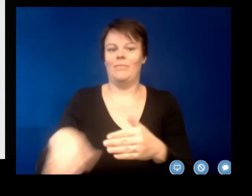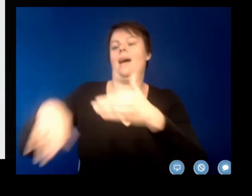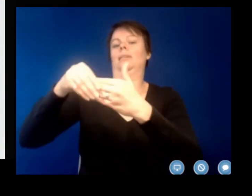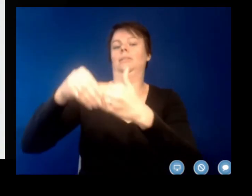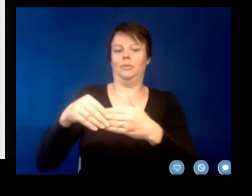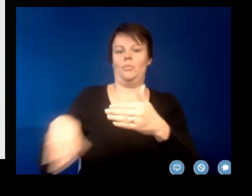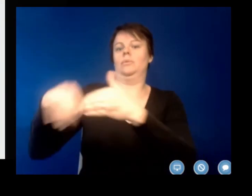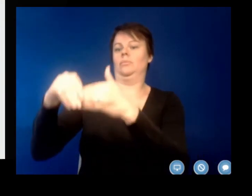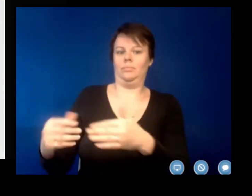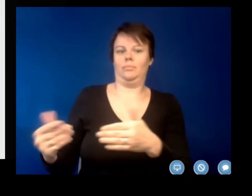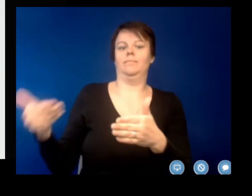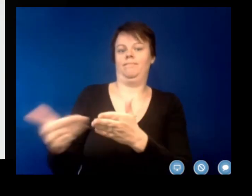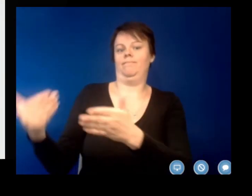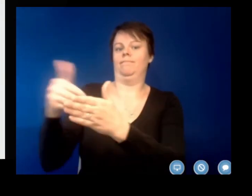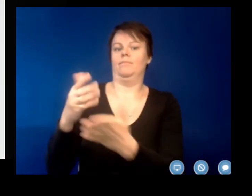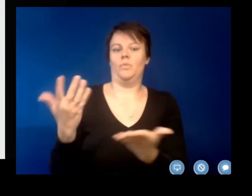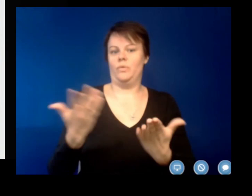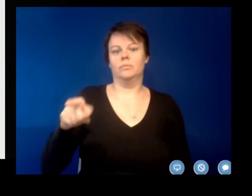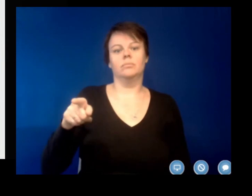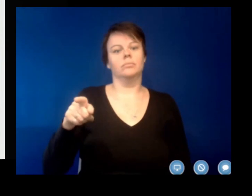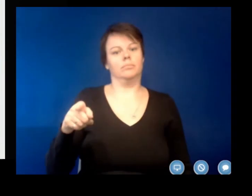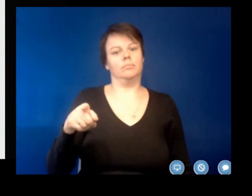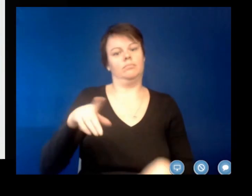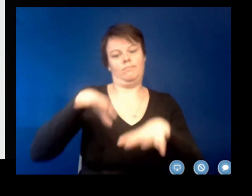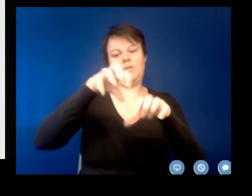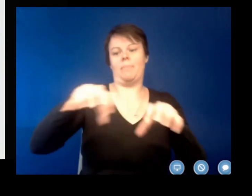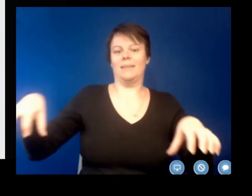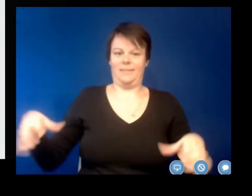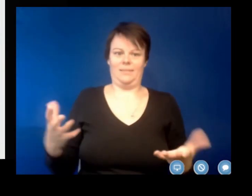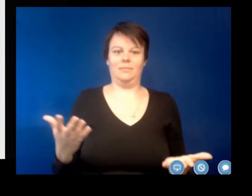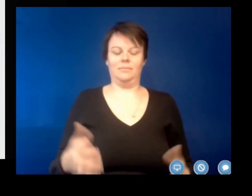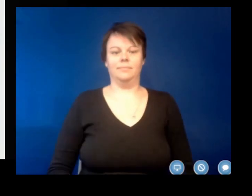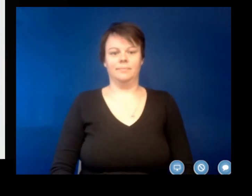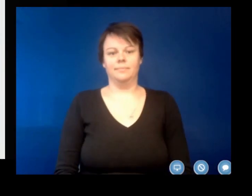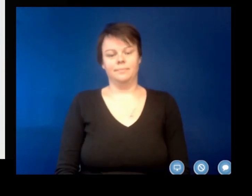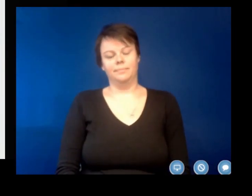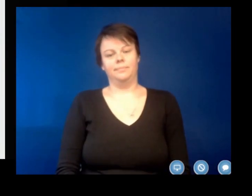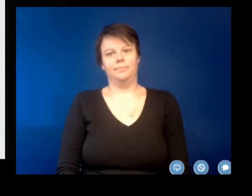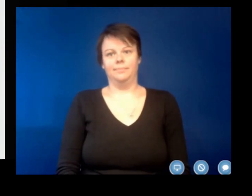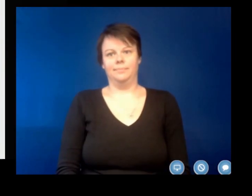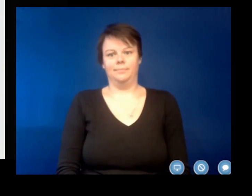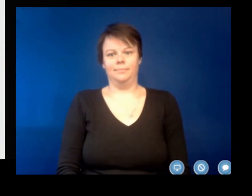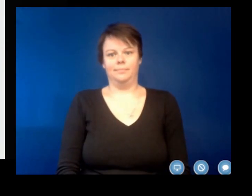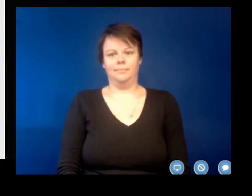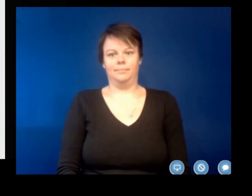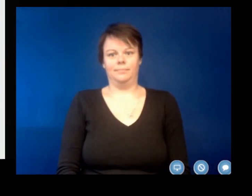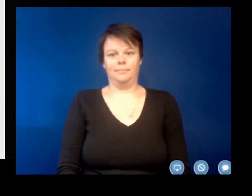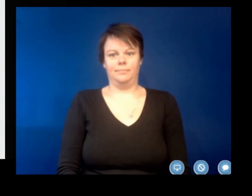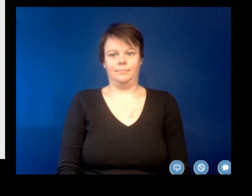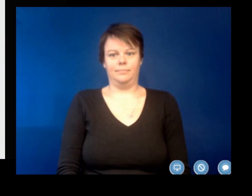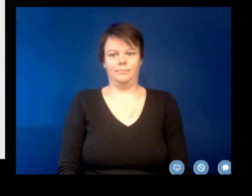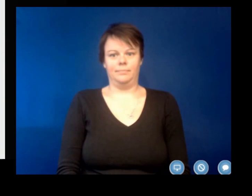all students who had been in this field had been related to